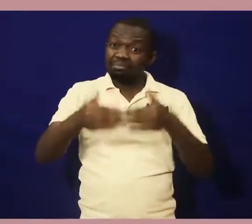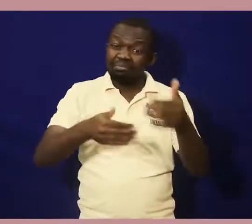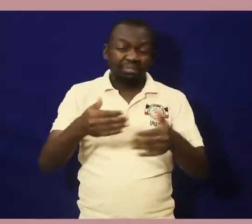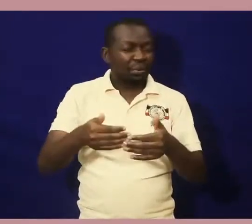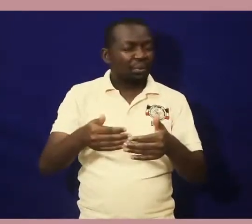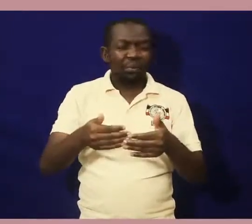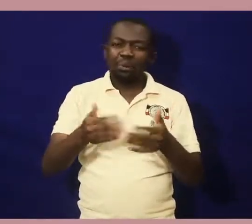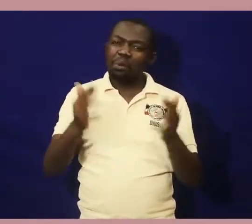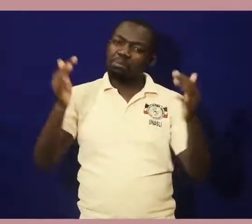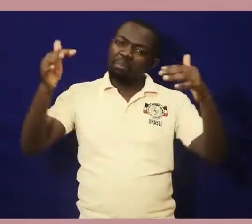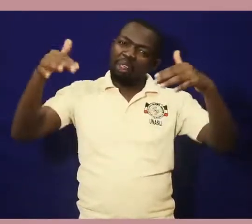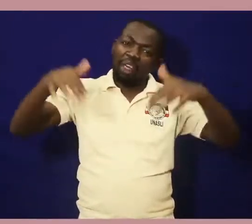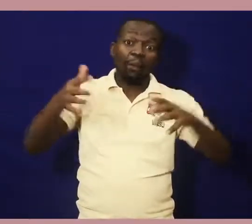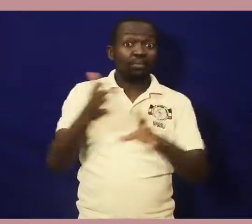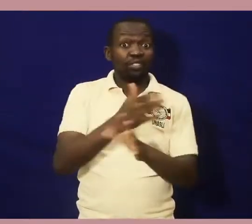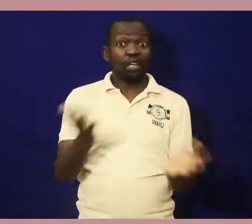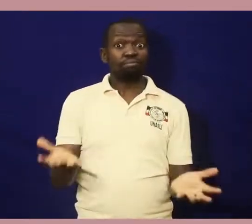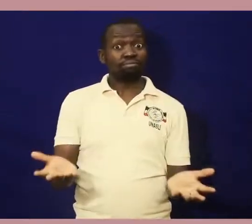greatly declined.